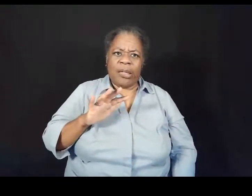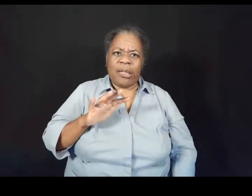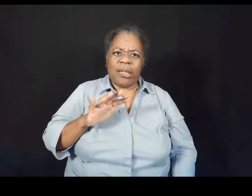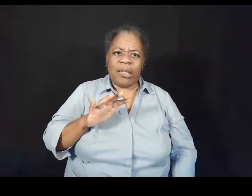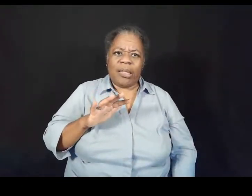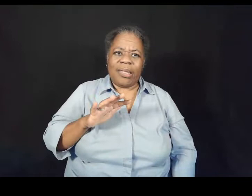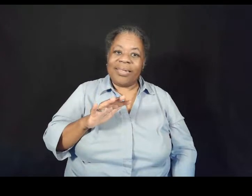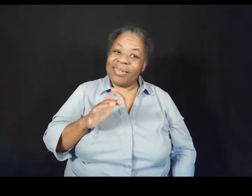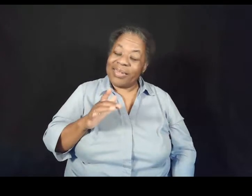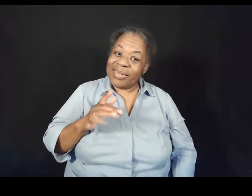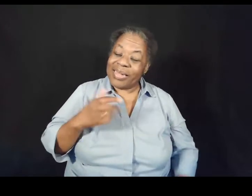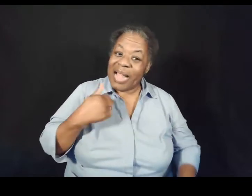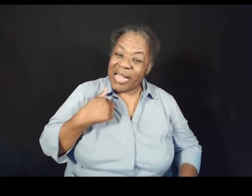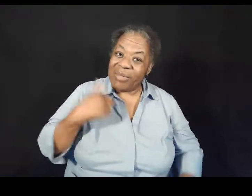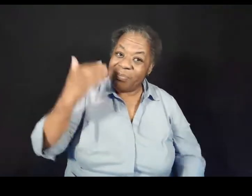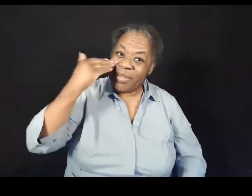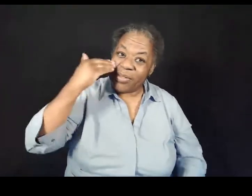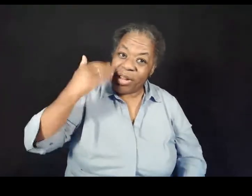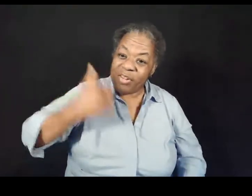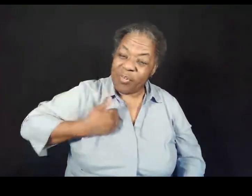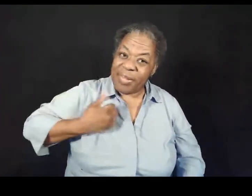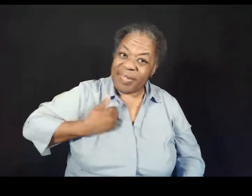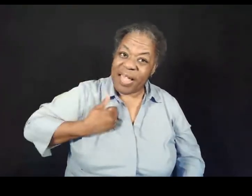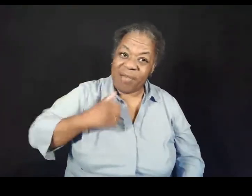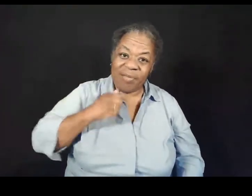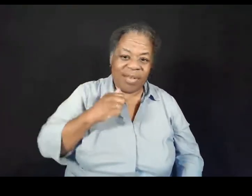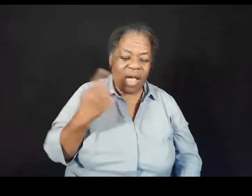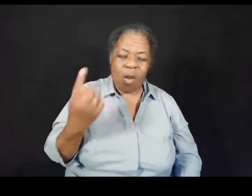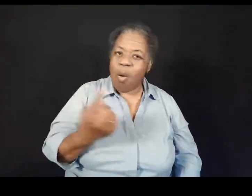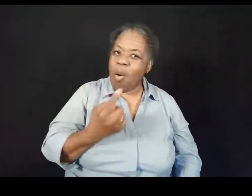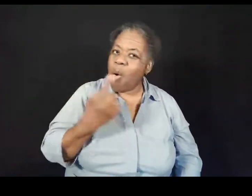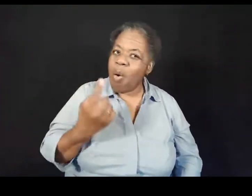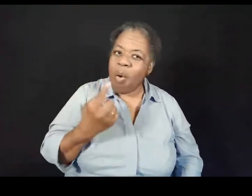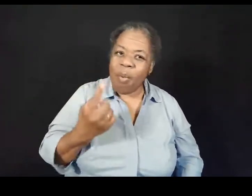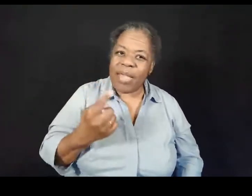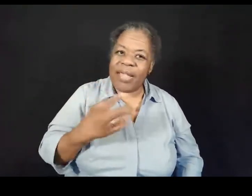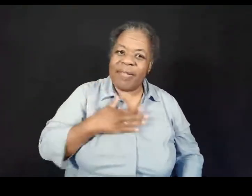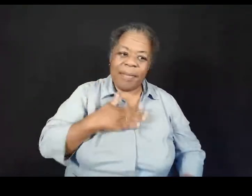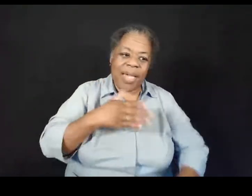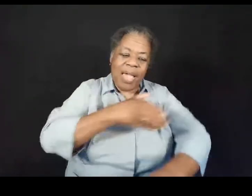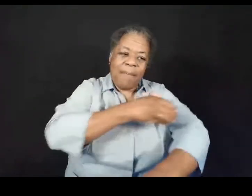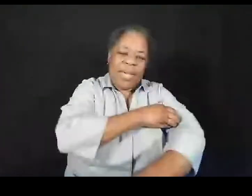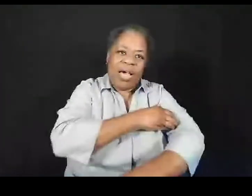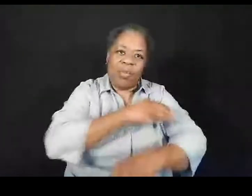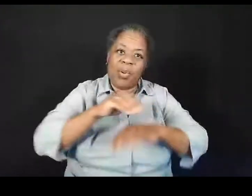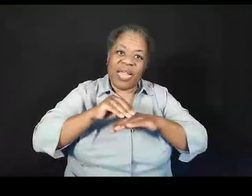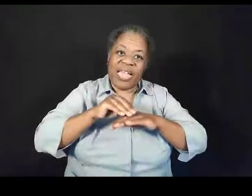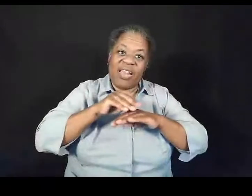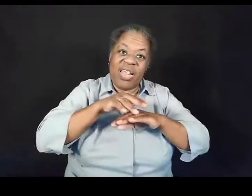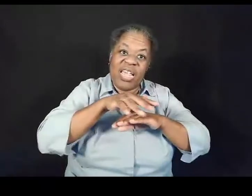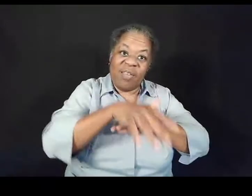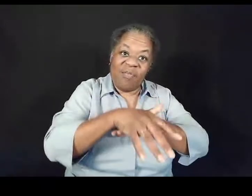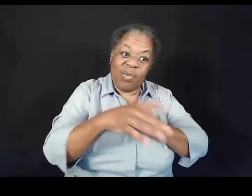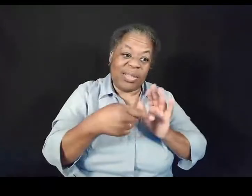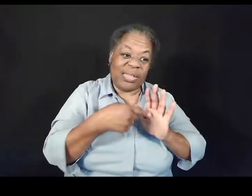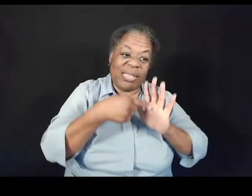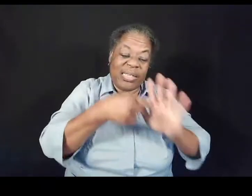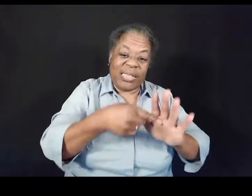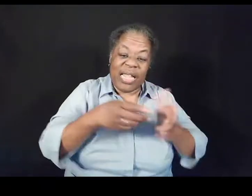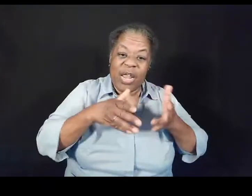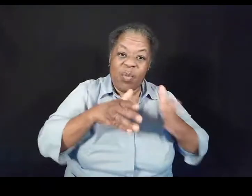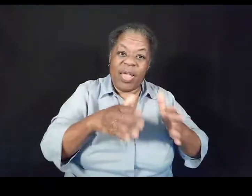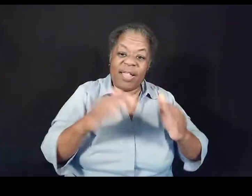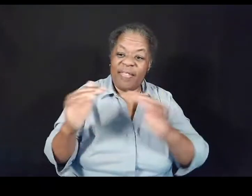I've had to acknowledge that I have not always exercised my power and influence in ways that are equitable